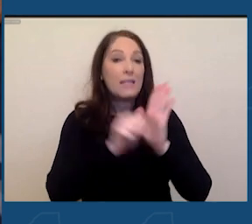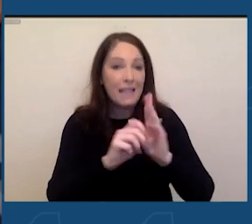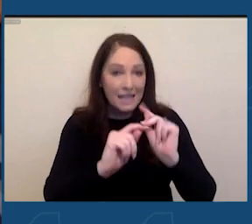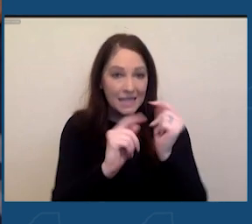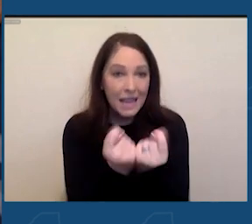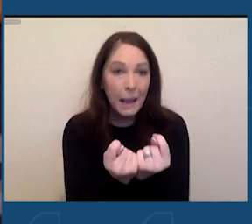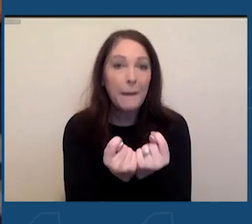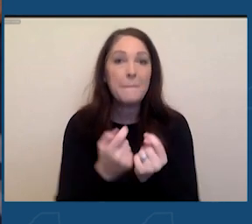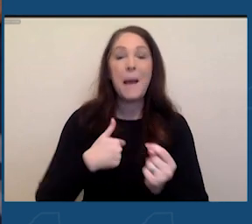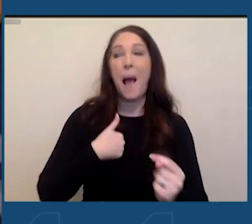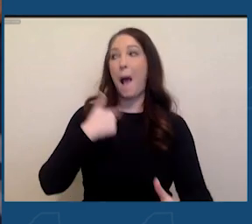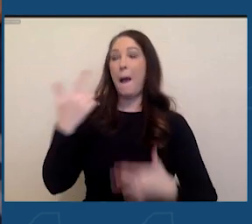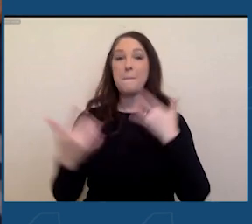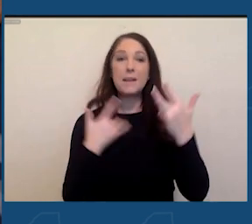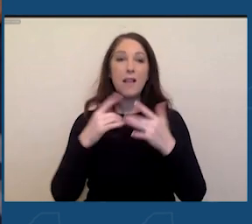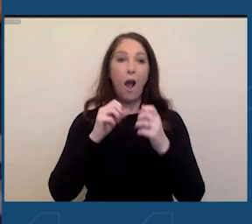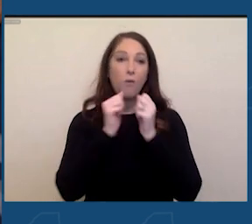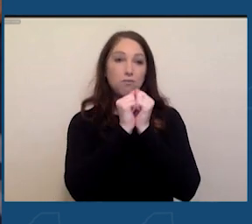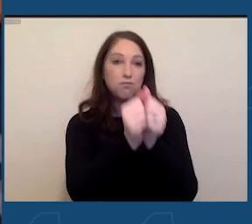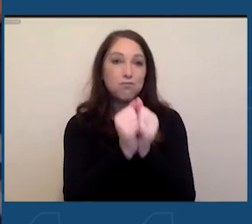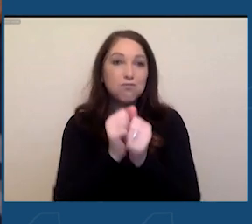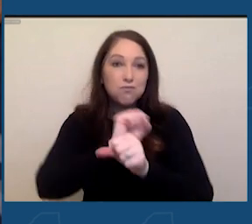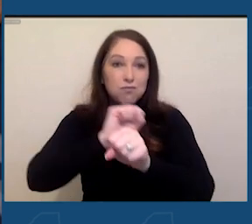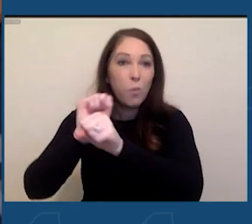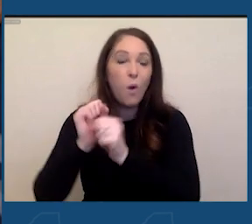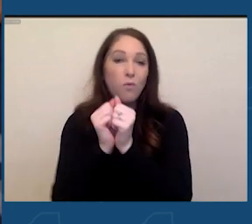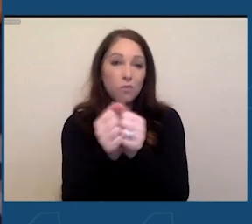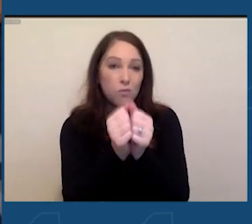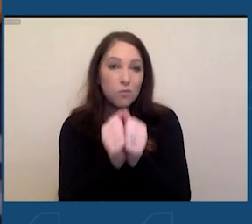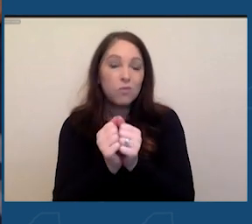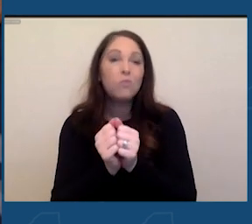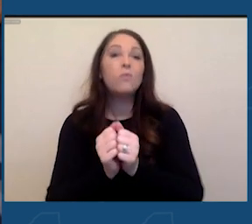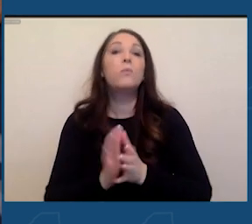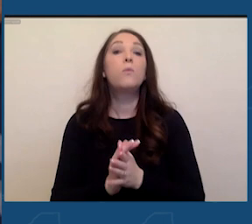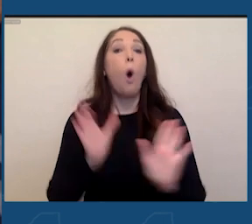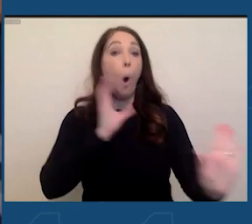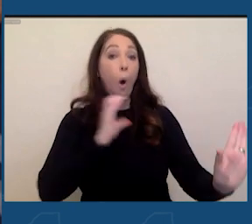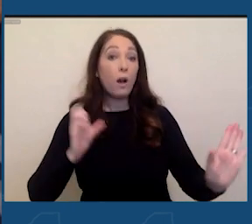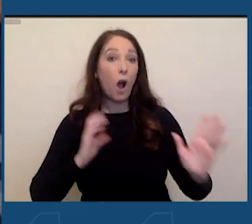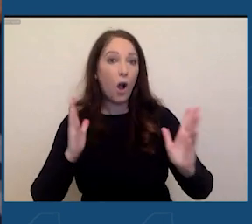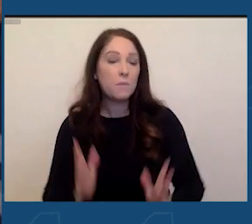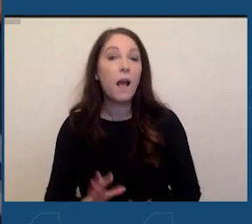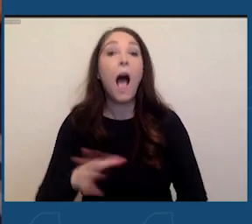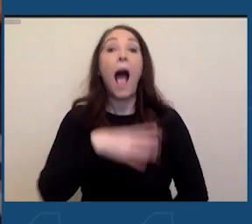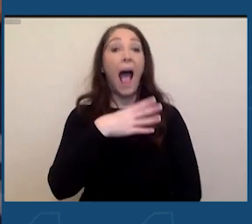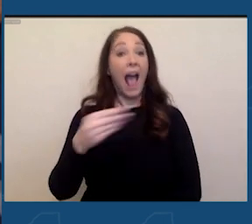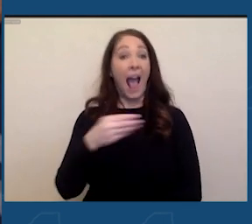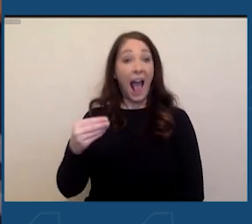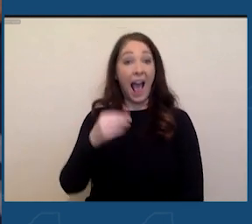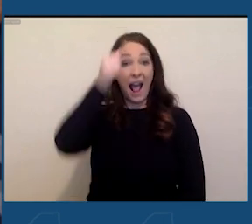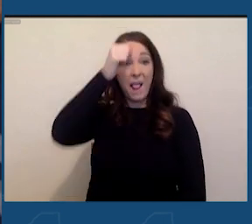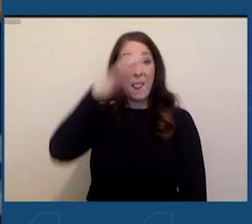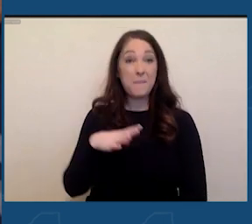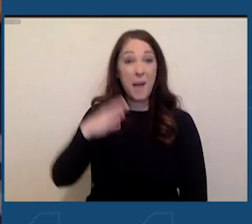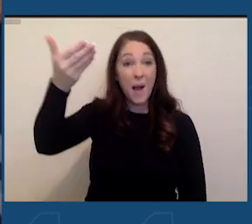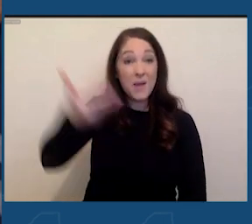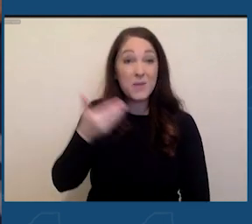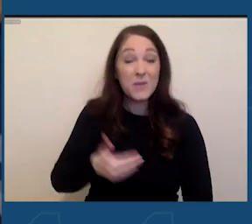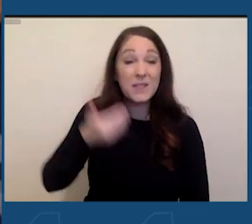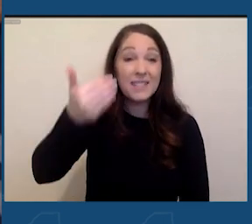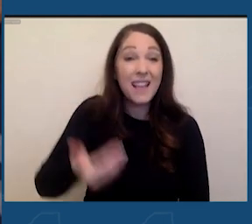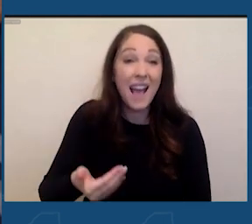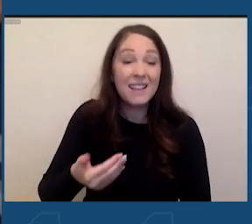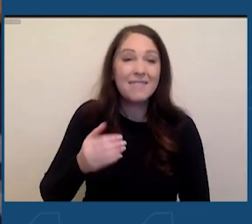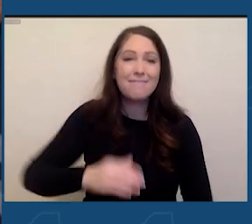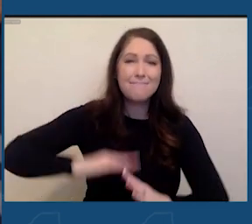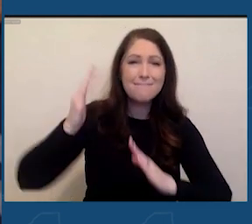so excited to work with our partners, Congressman Espaillat, and the man I get to introduce next, the hardest